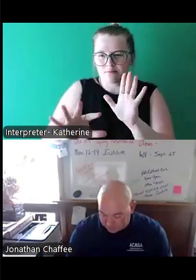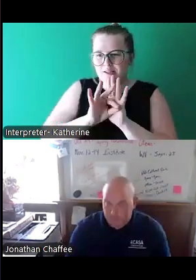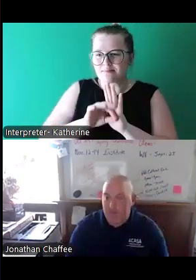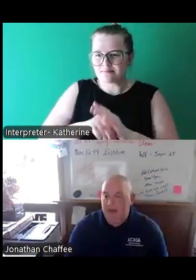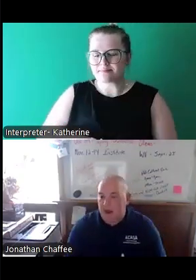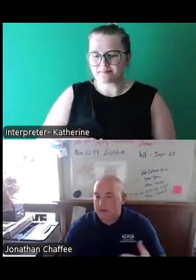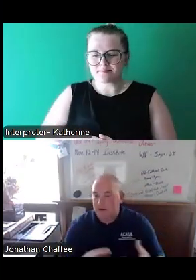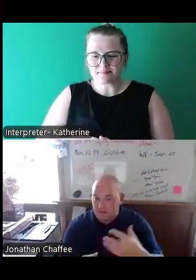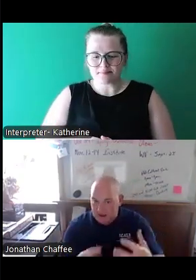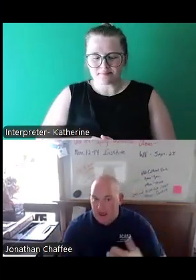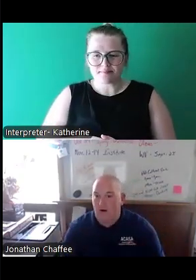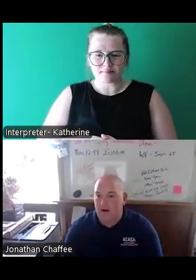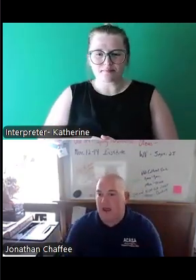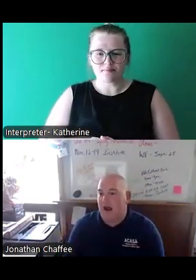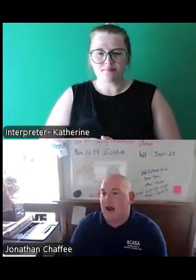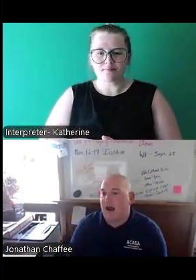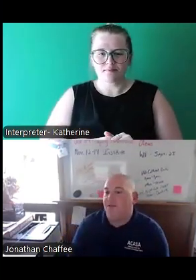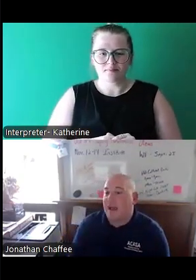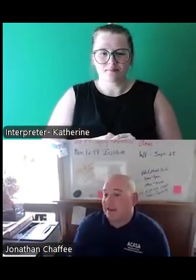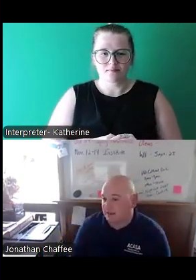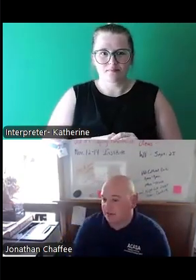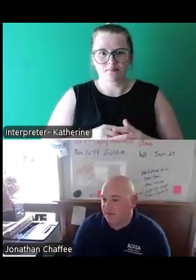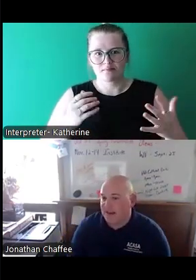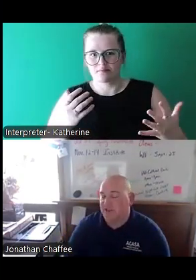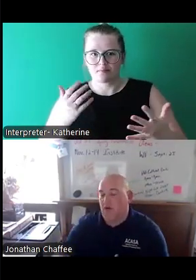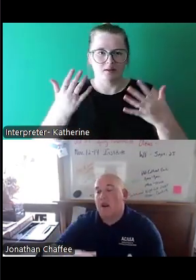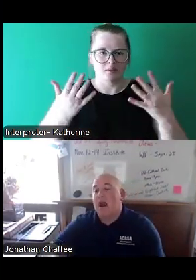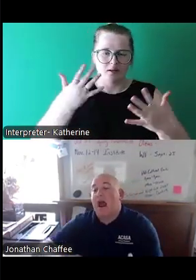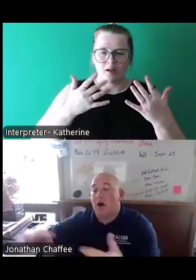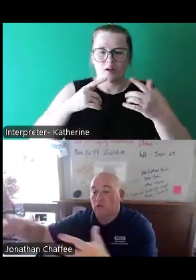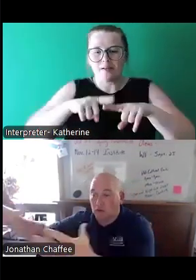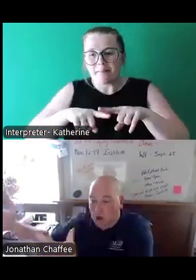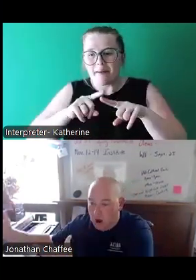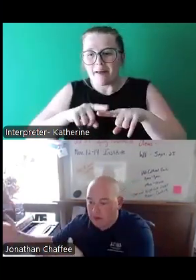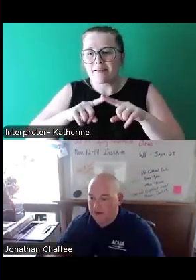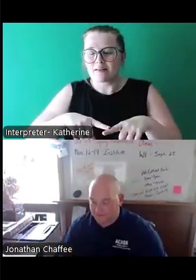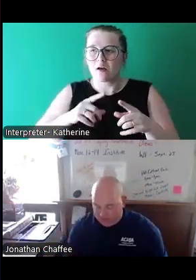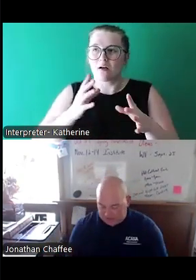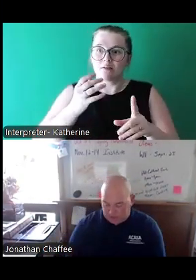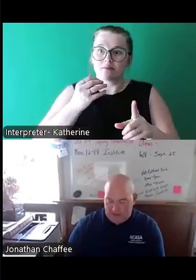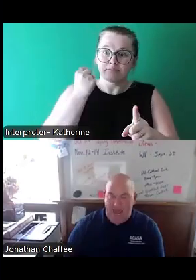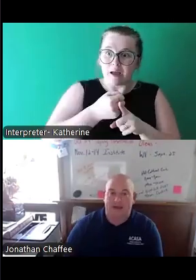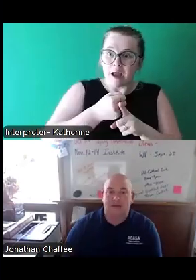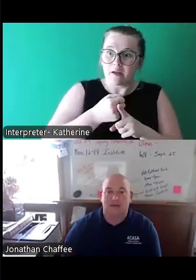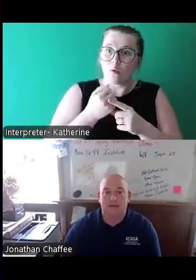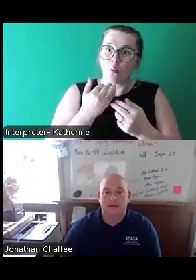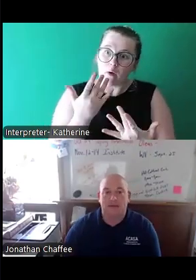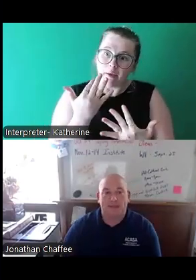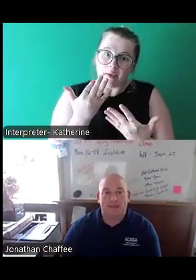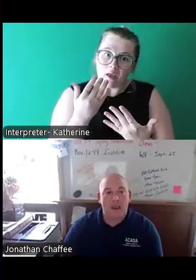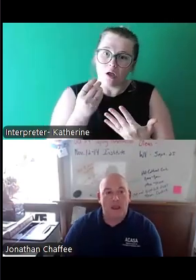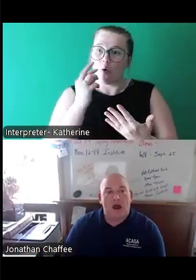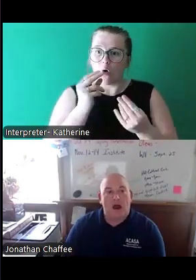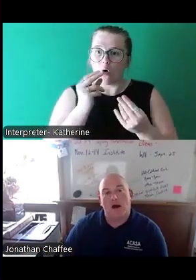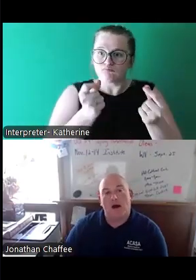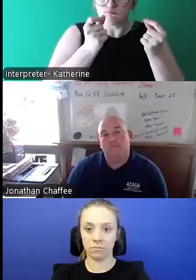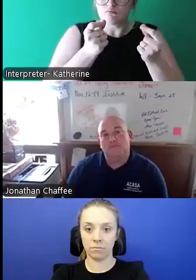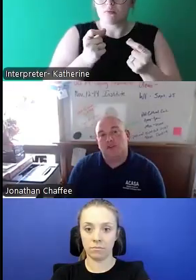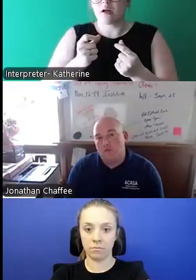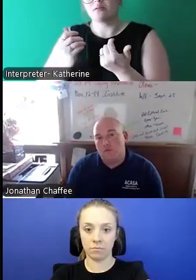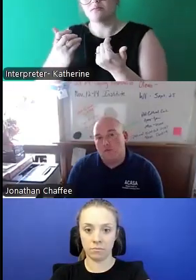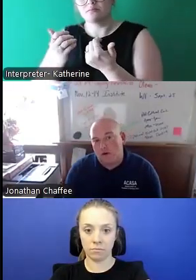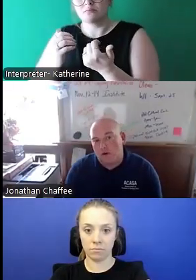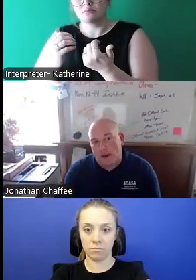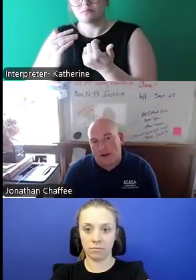use because of how fast it affects or how long the effects will last.